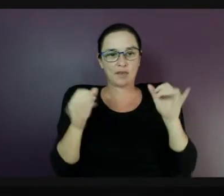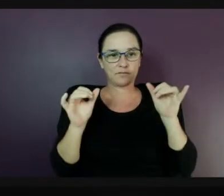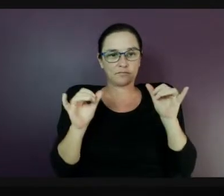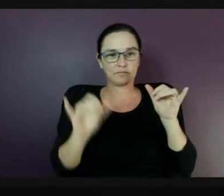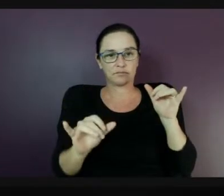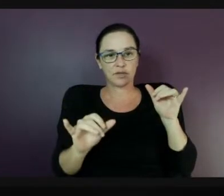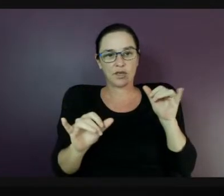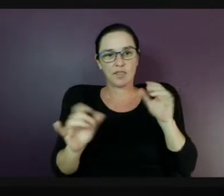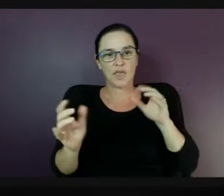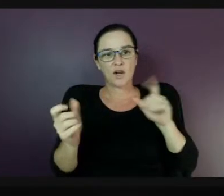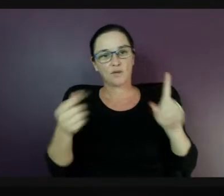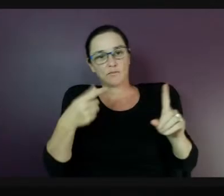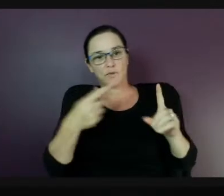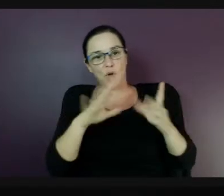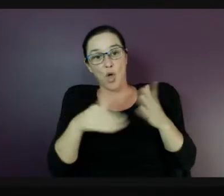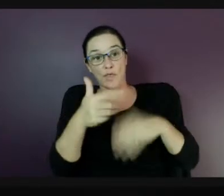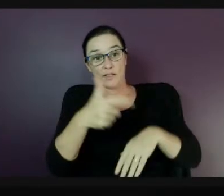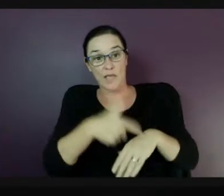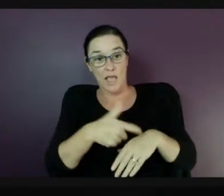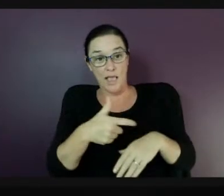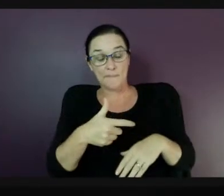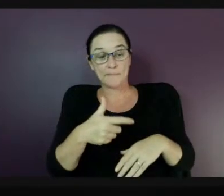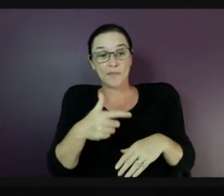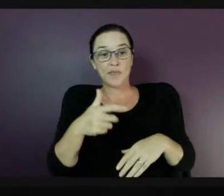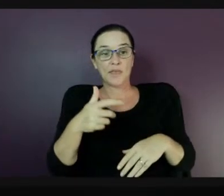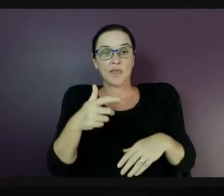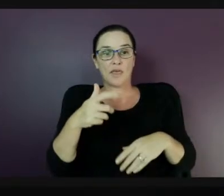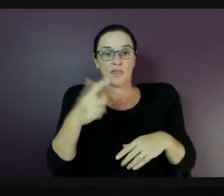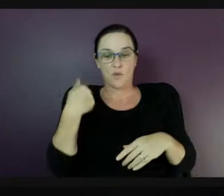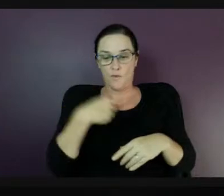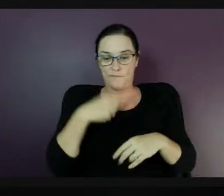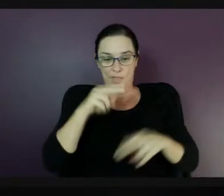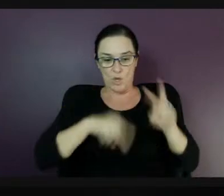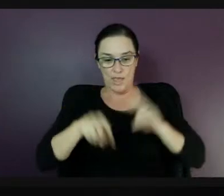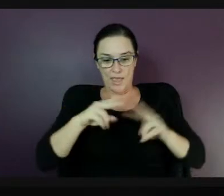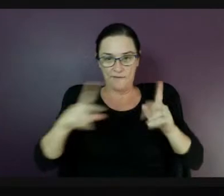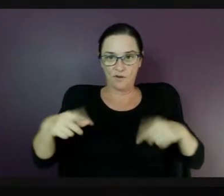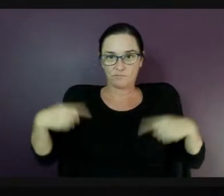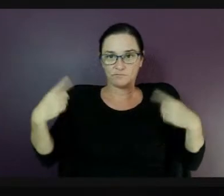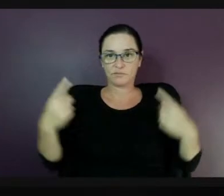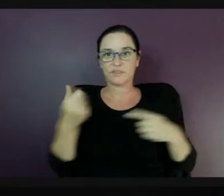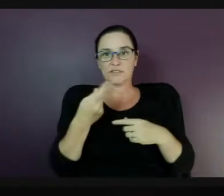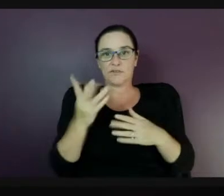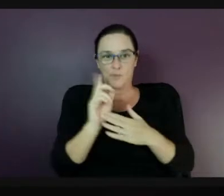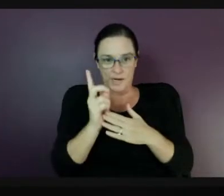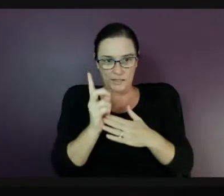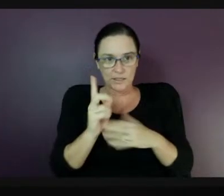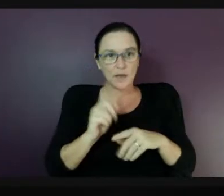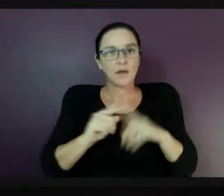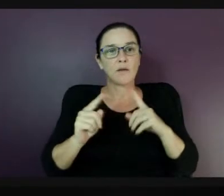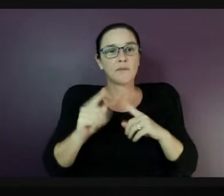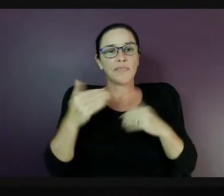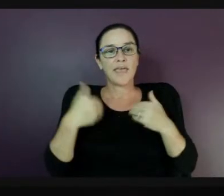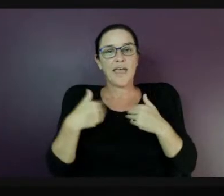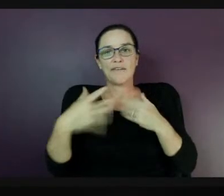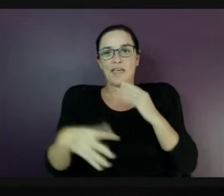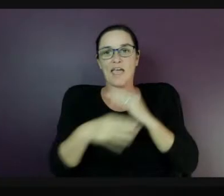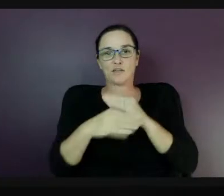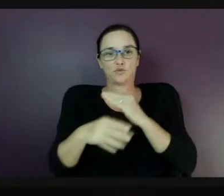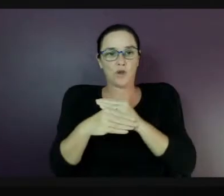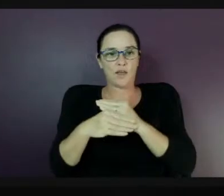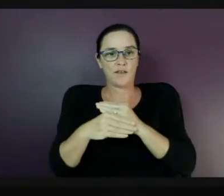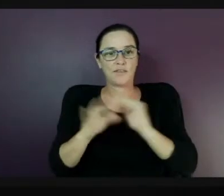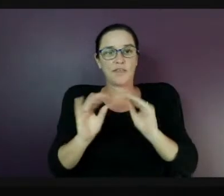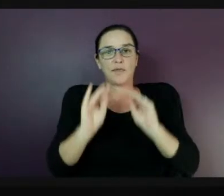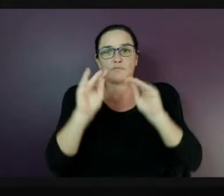transmitting to the internet all the time that we're looking at for the last several minutes here, but they also have these extra ones that can go out and